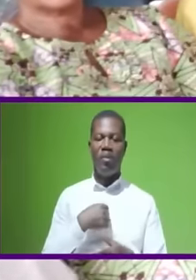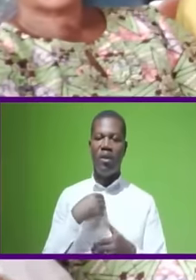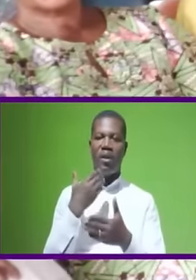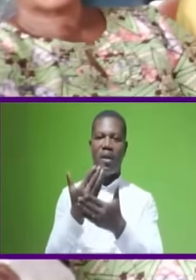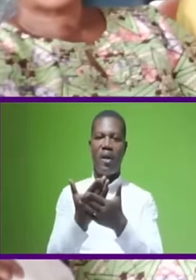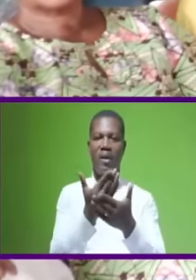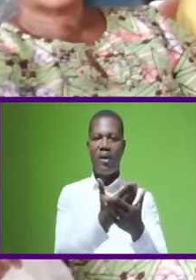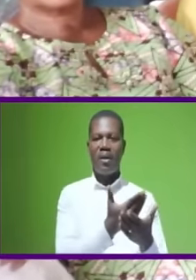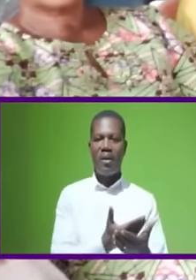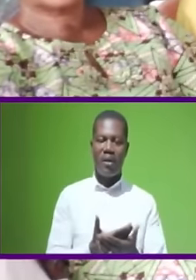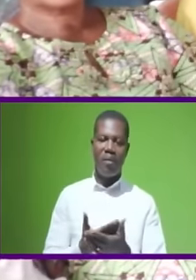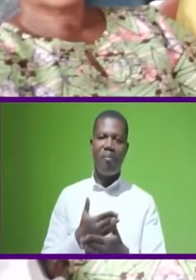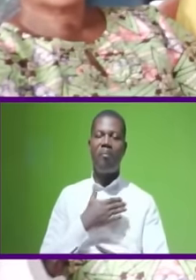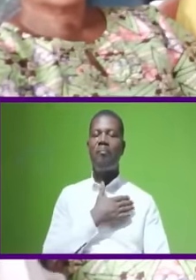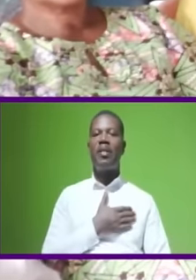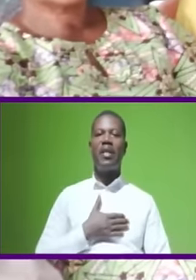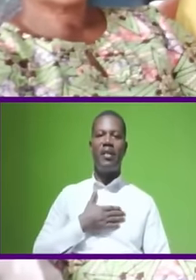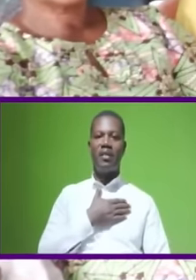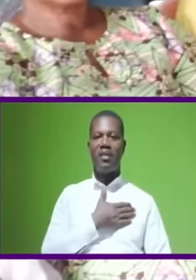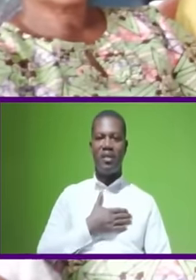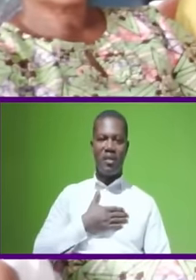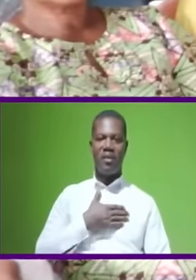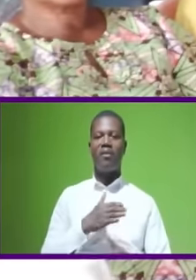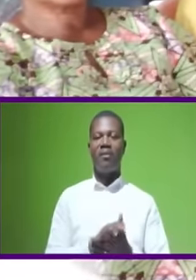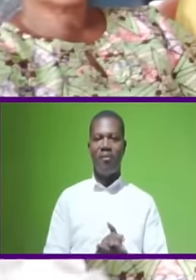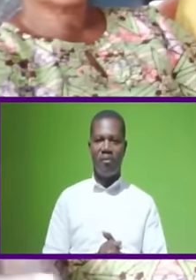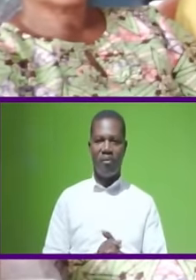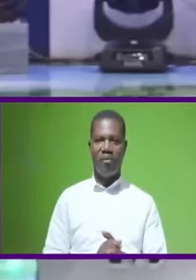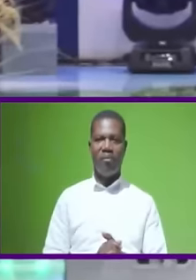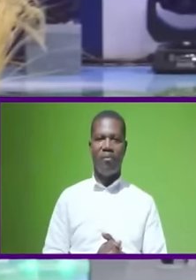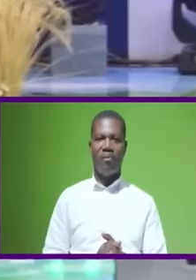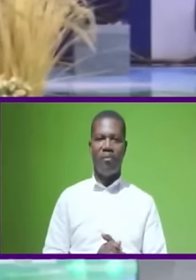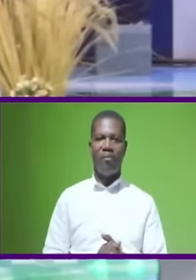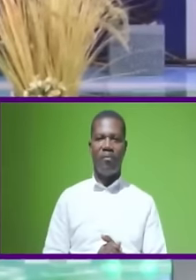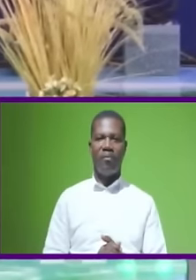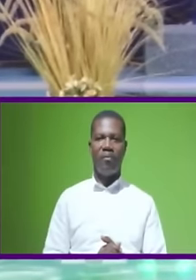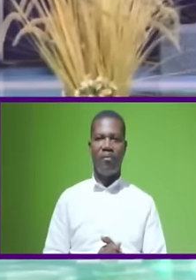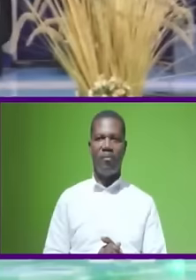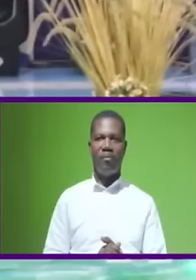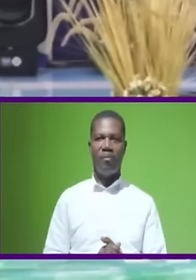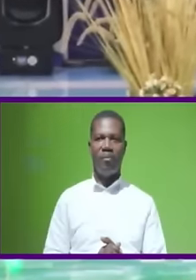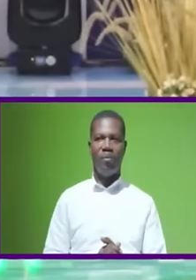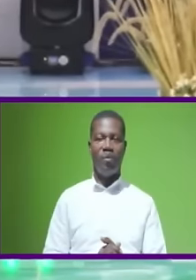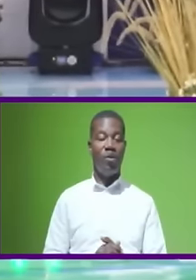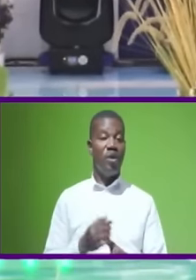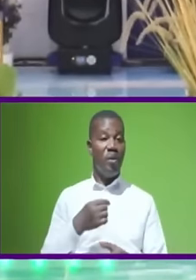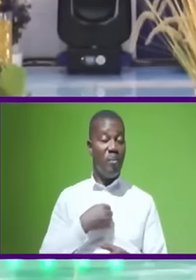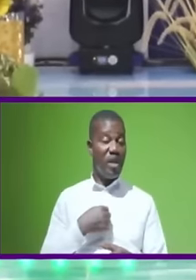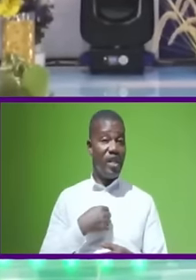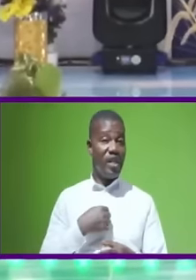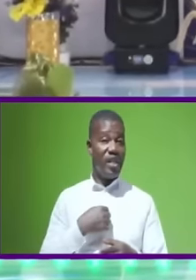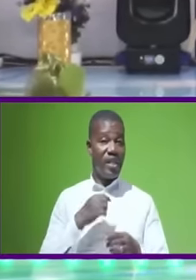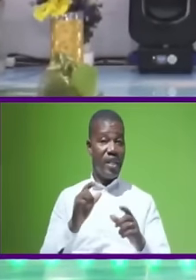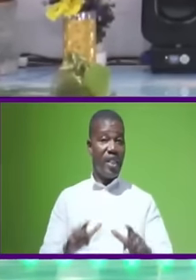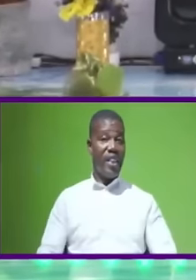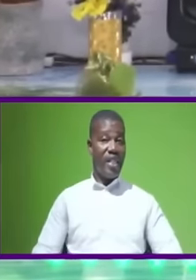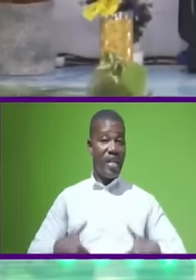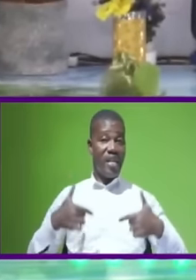Hallelujah. So please, I will entreat you. And whilst